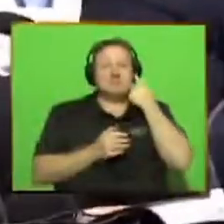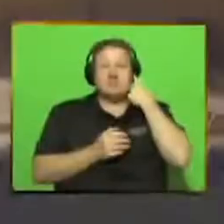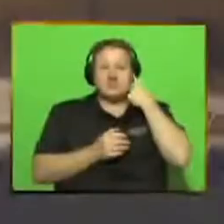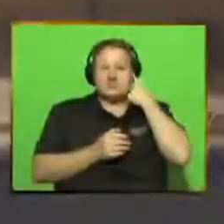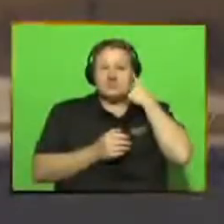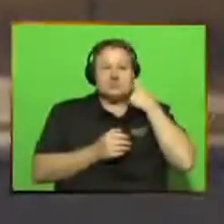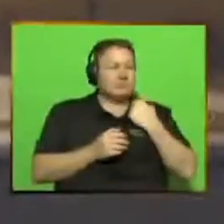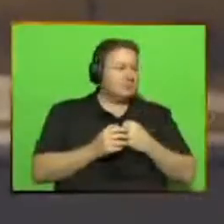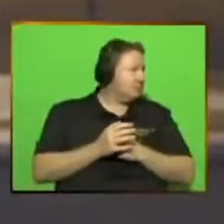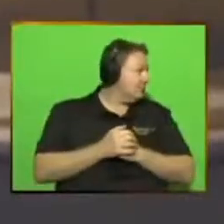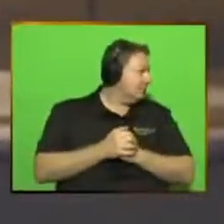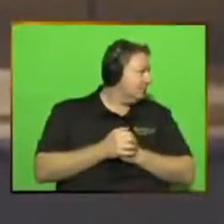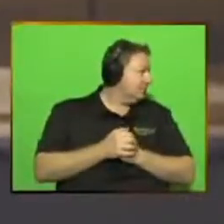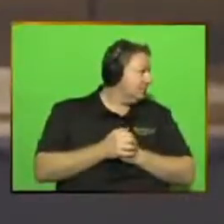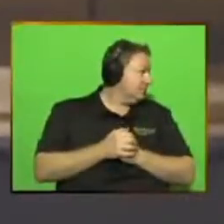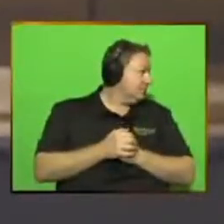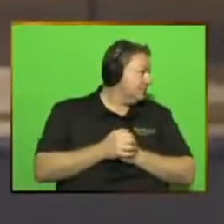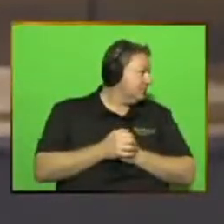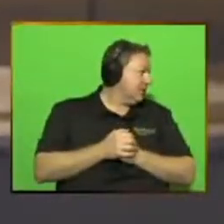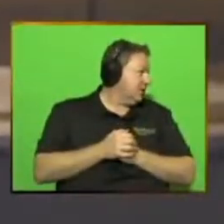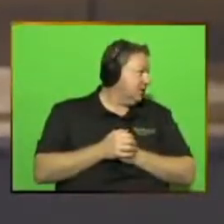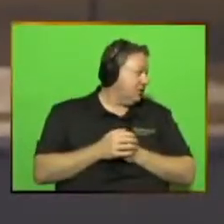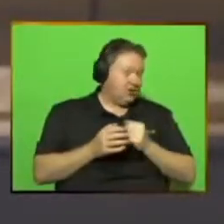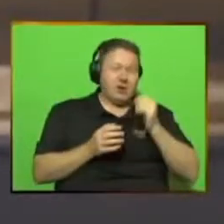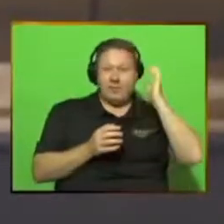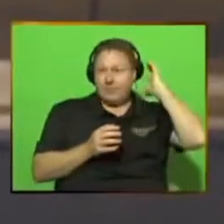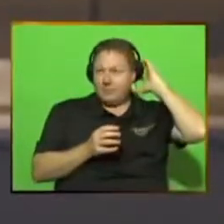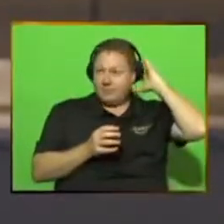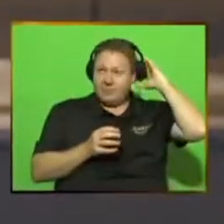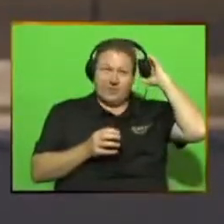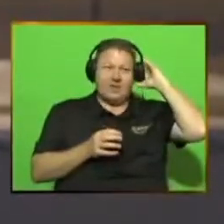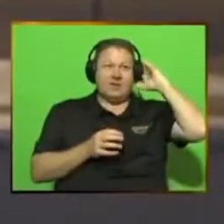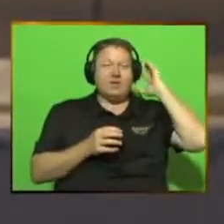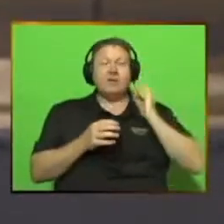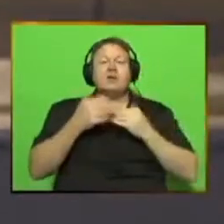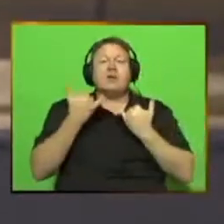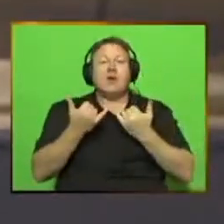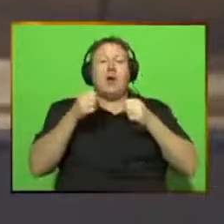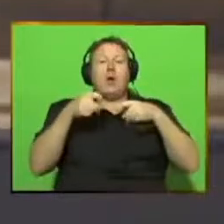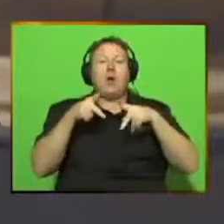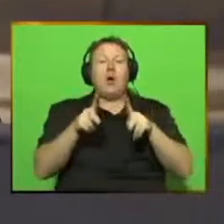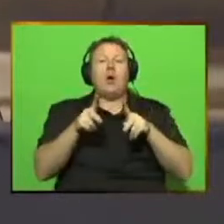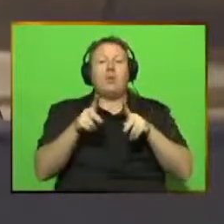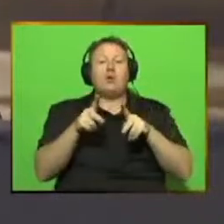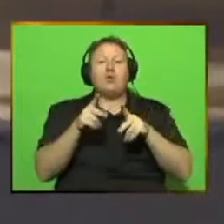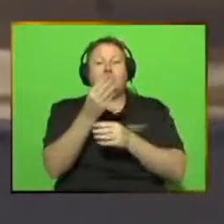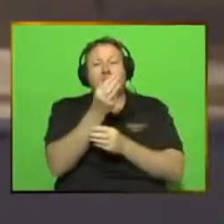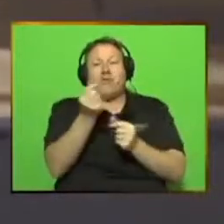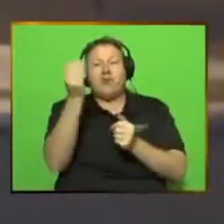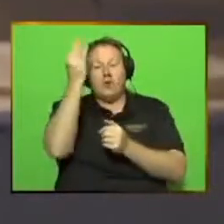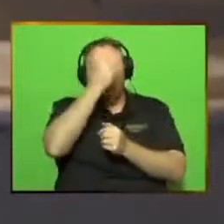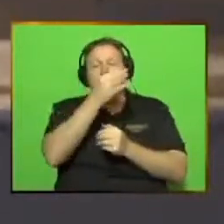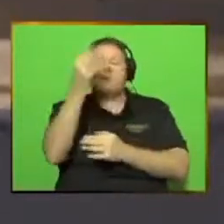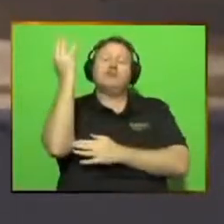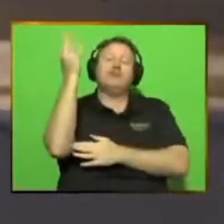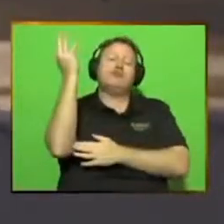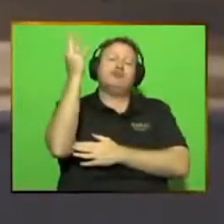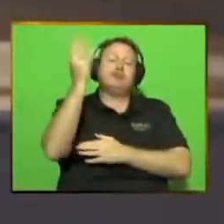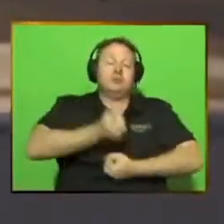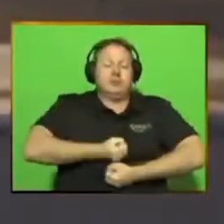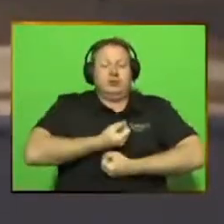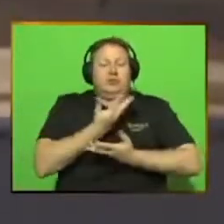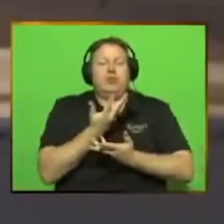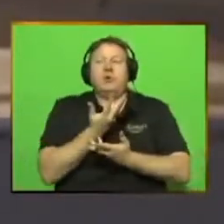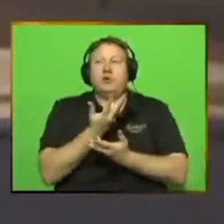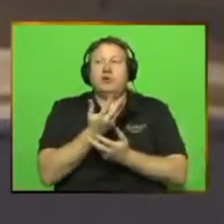You now have the opportunity of addressing the House for a few minutes as an